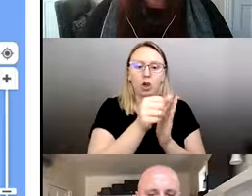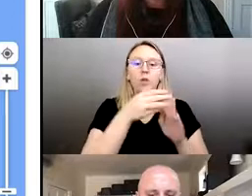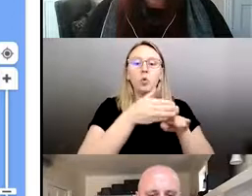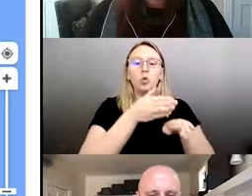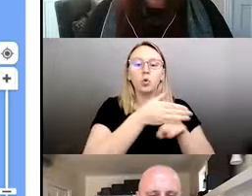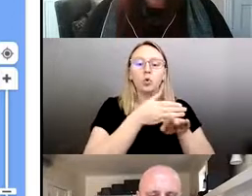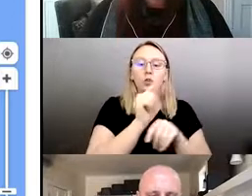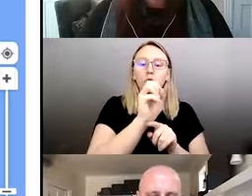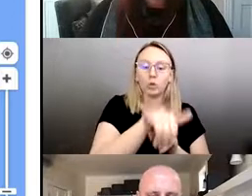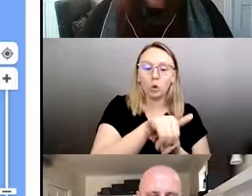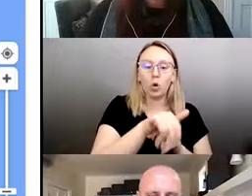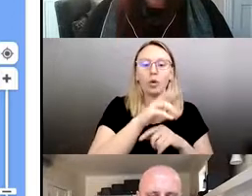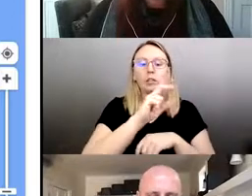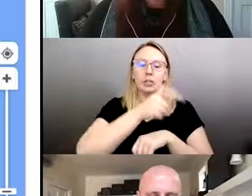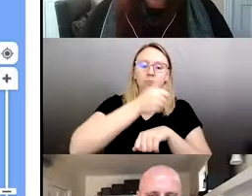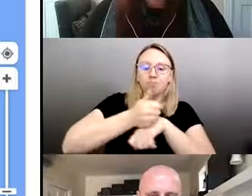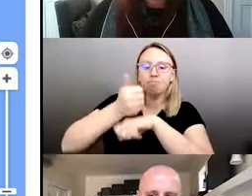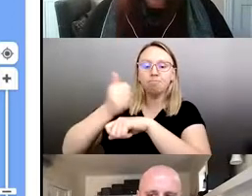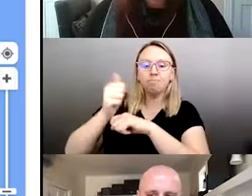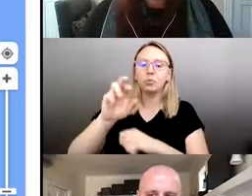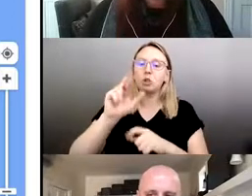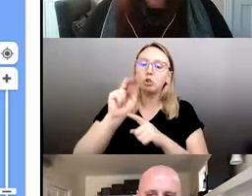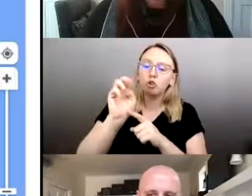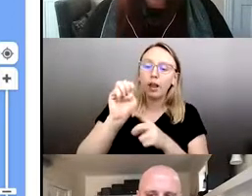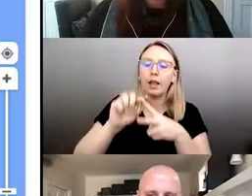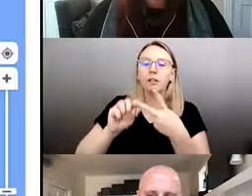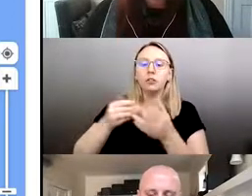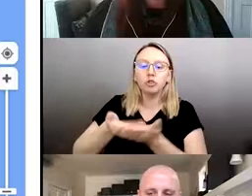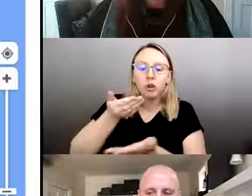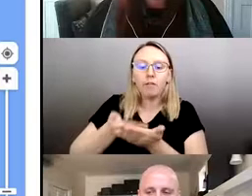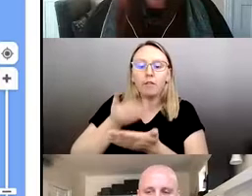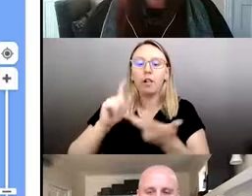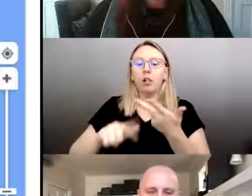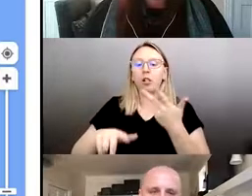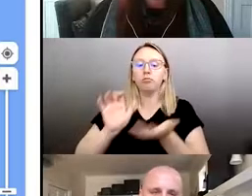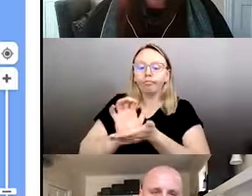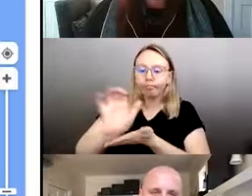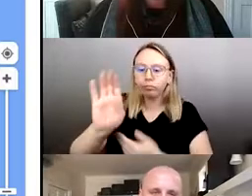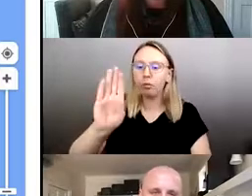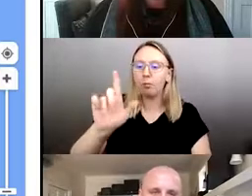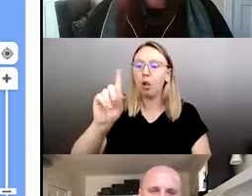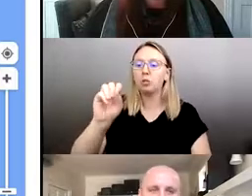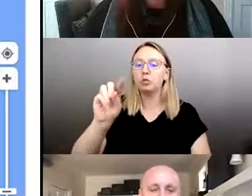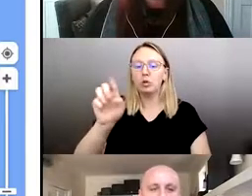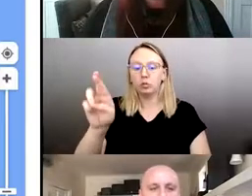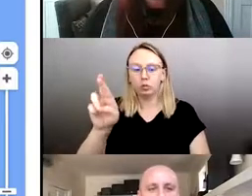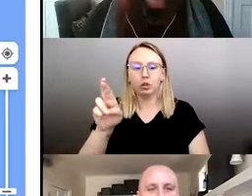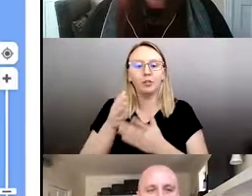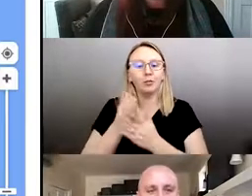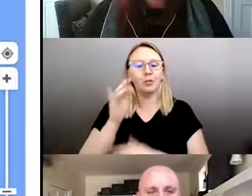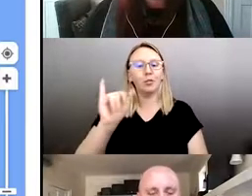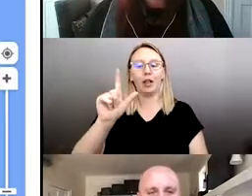cranes, shovels, and bulldozers inspired by the Louisville dockyards. We'll drive down through Indiana, crossing